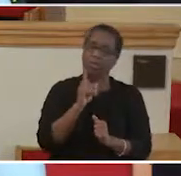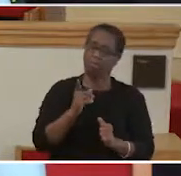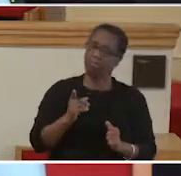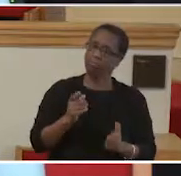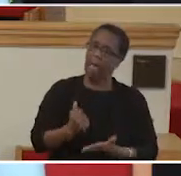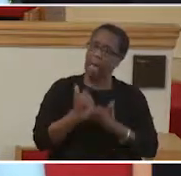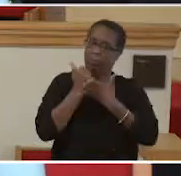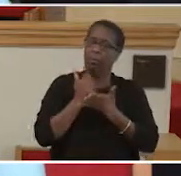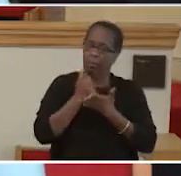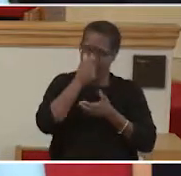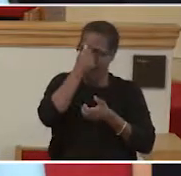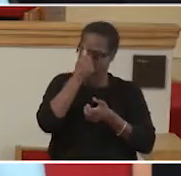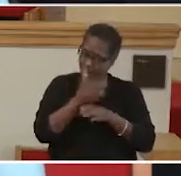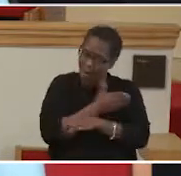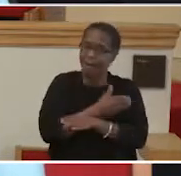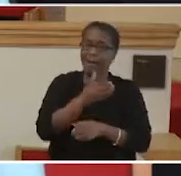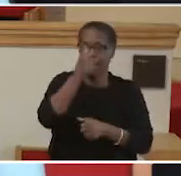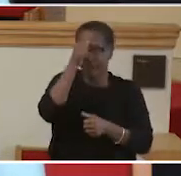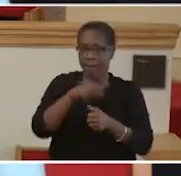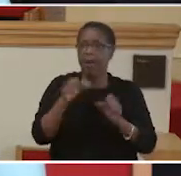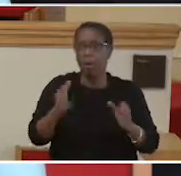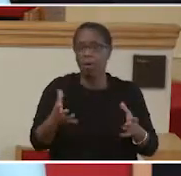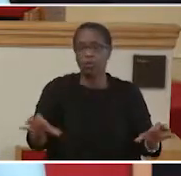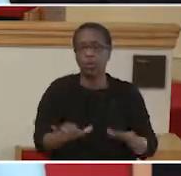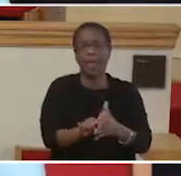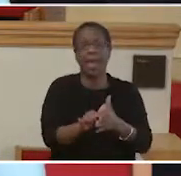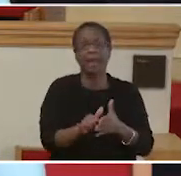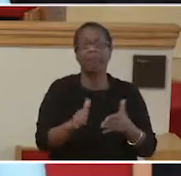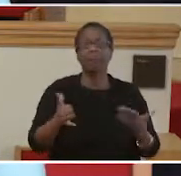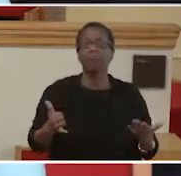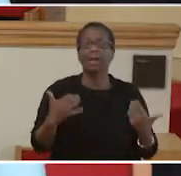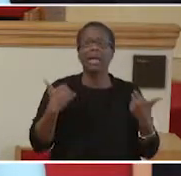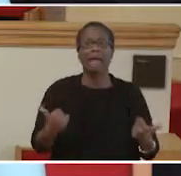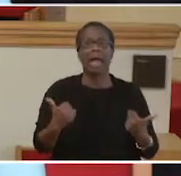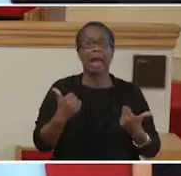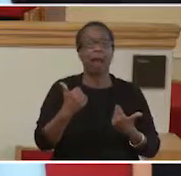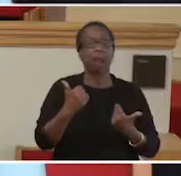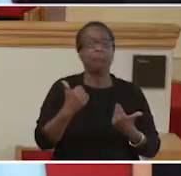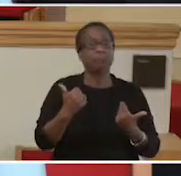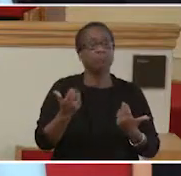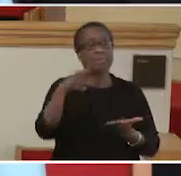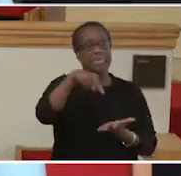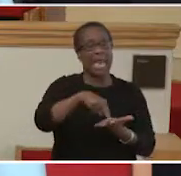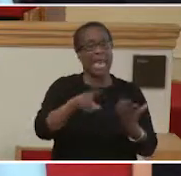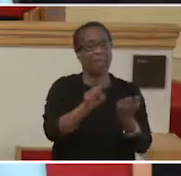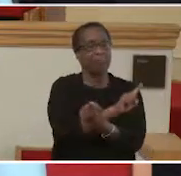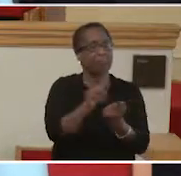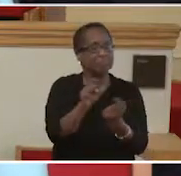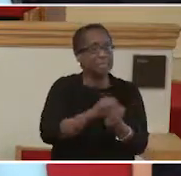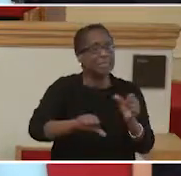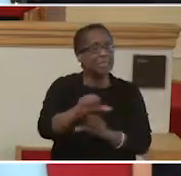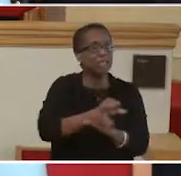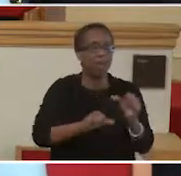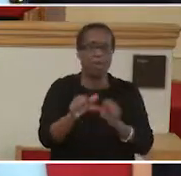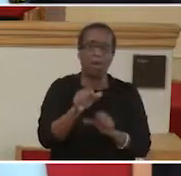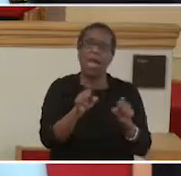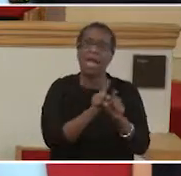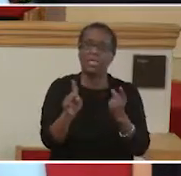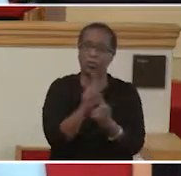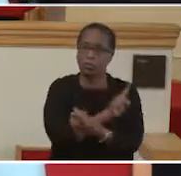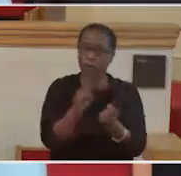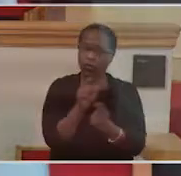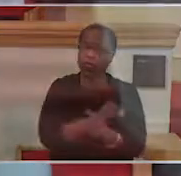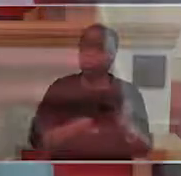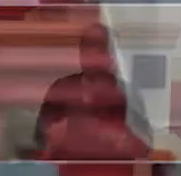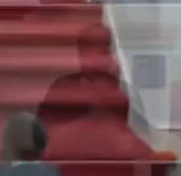and if we can enhance it, we want to be able to do that. Having said that, Mount Olive, let us stand and meet and greet our guests as we greet